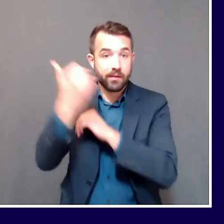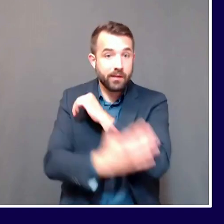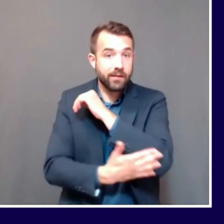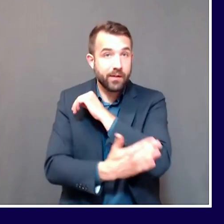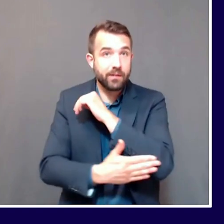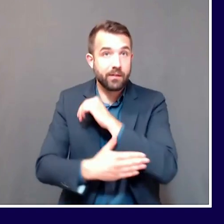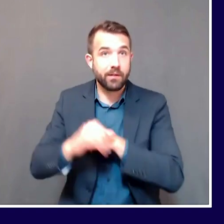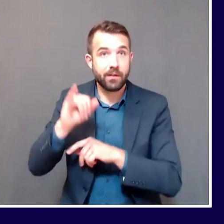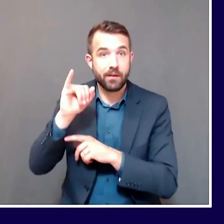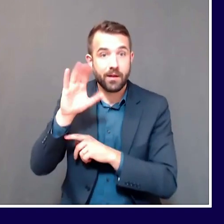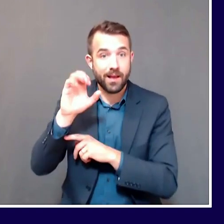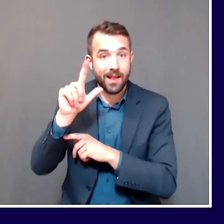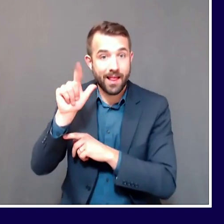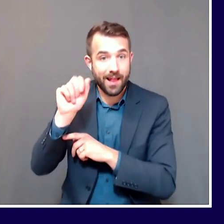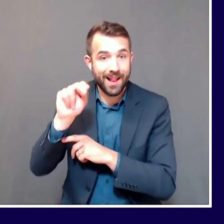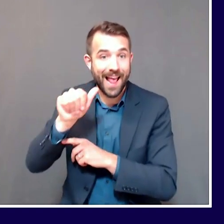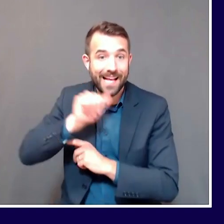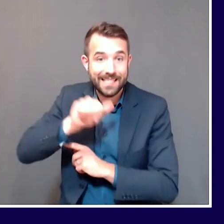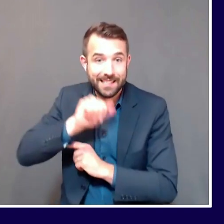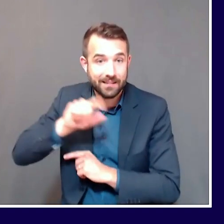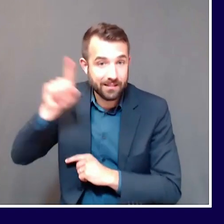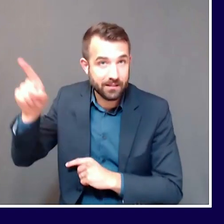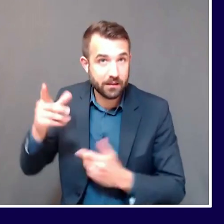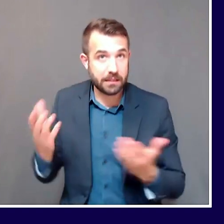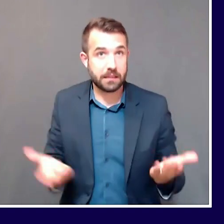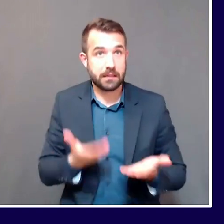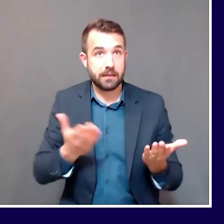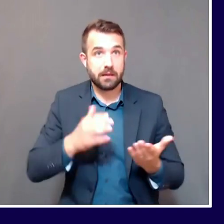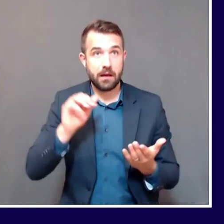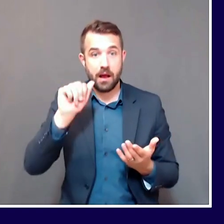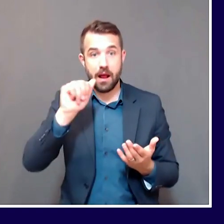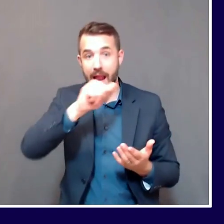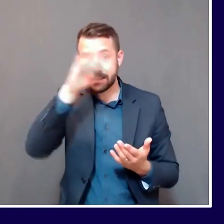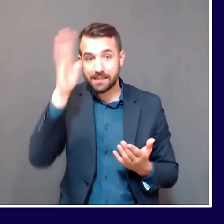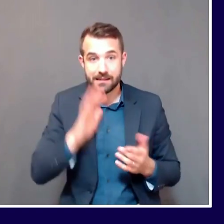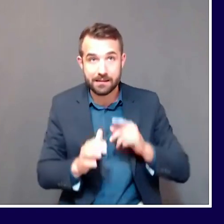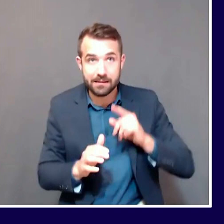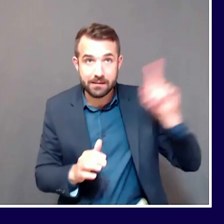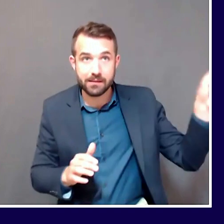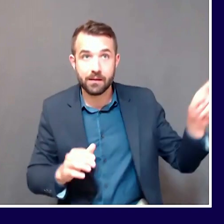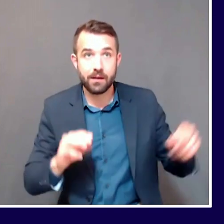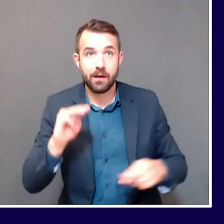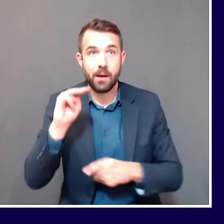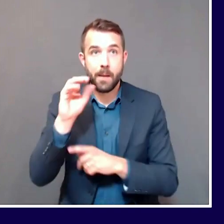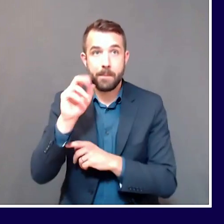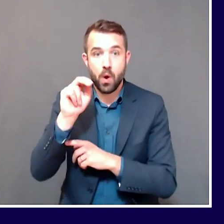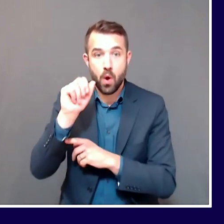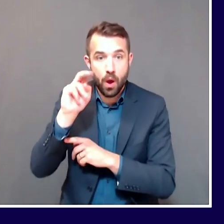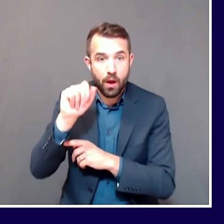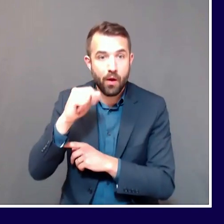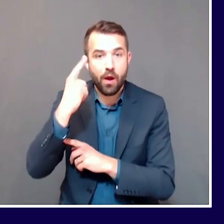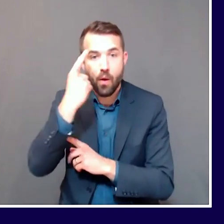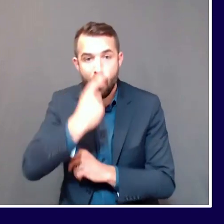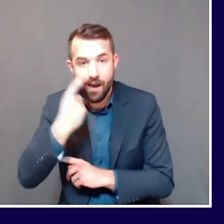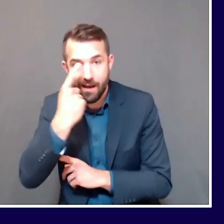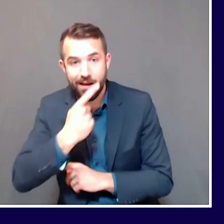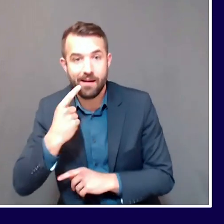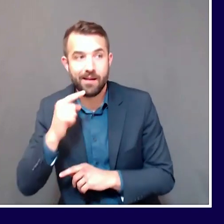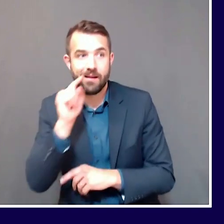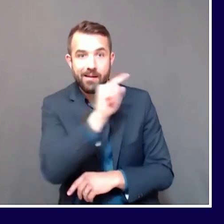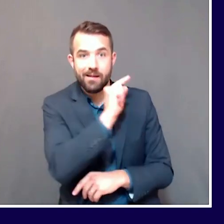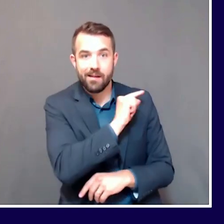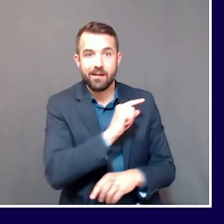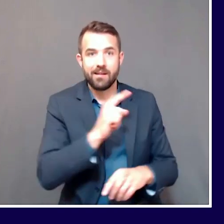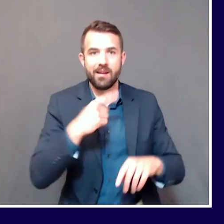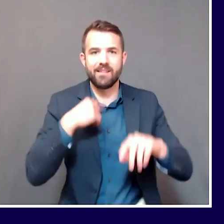Alaska, Hawaii, Montana is one. There are a few others, right, that have these peak summer tourism seasons. There's